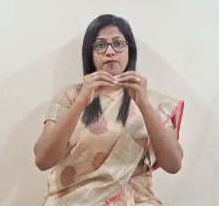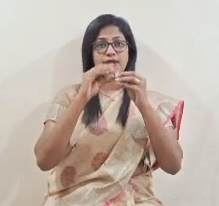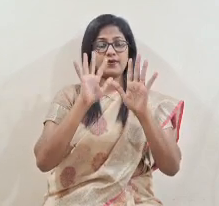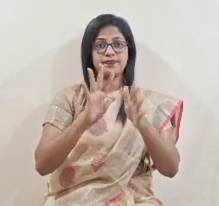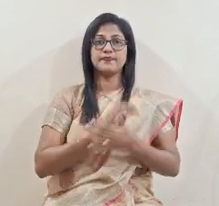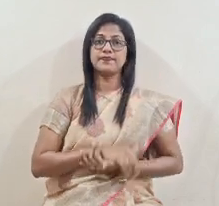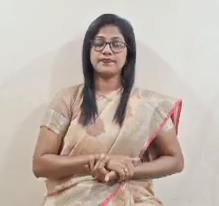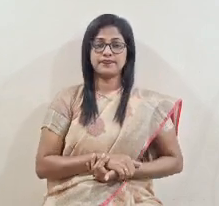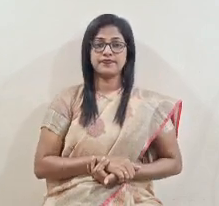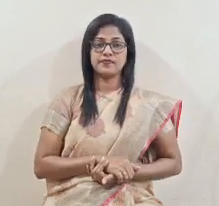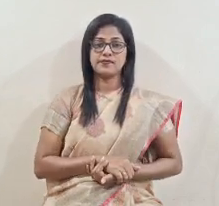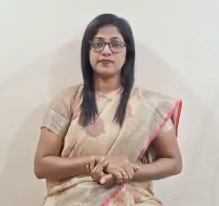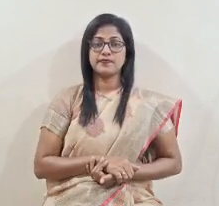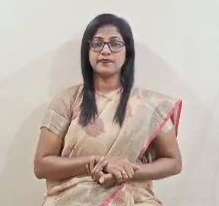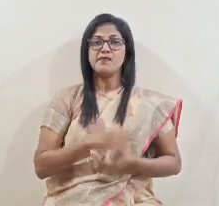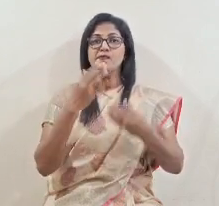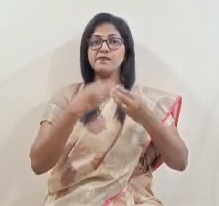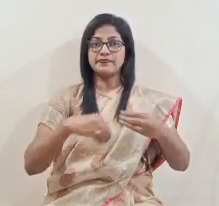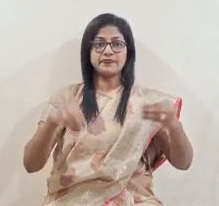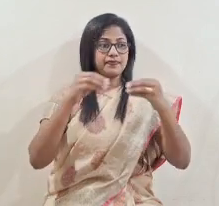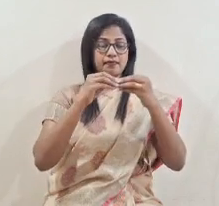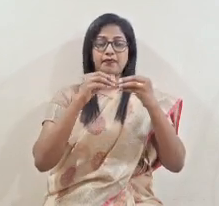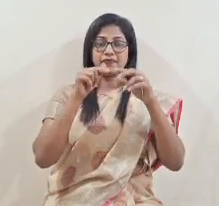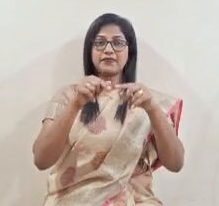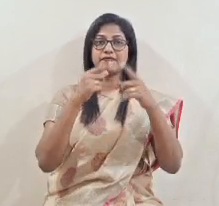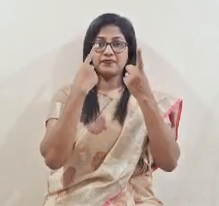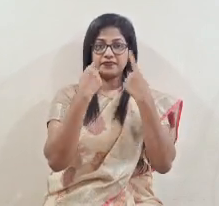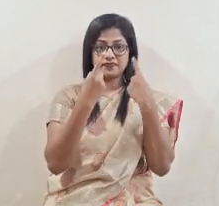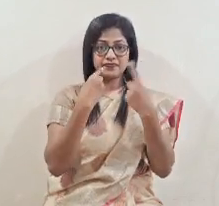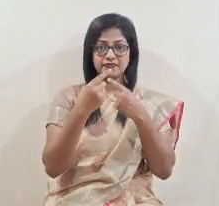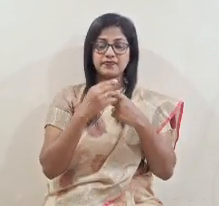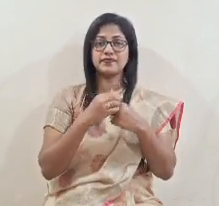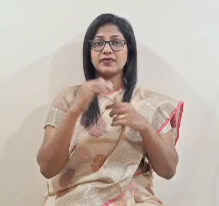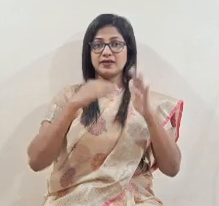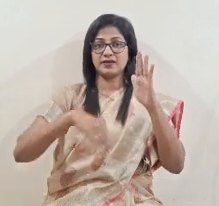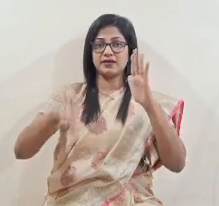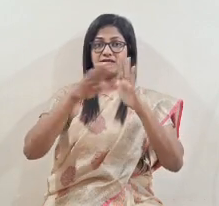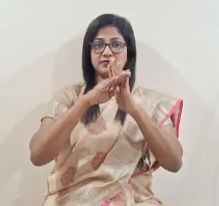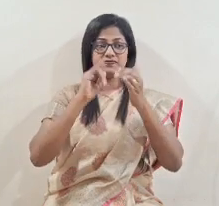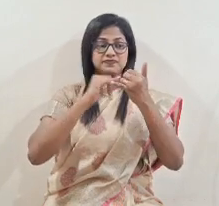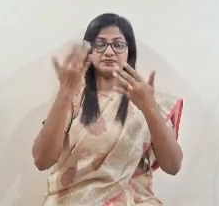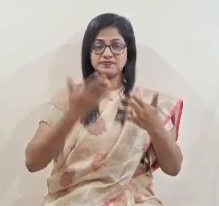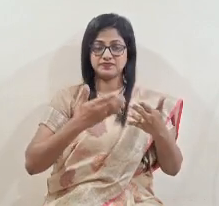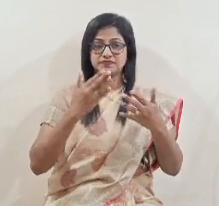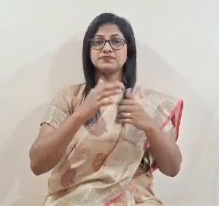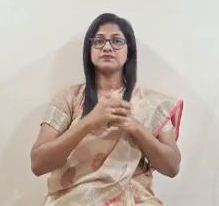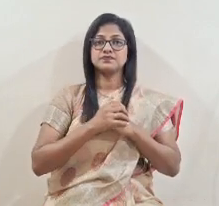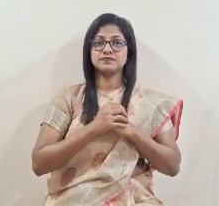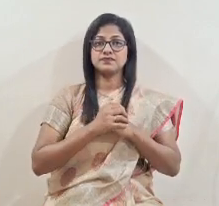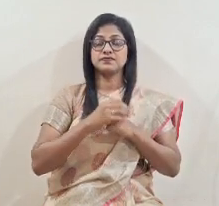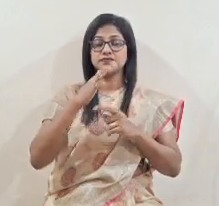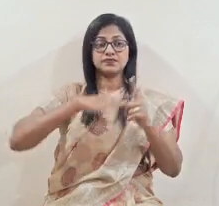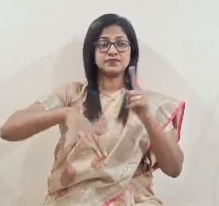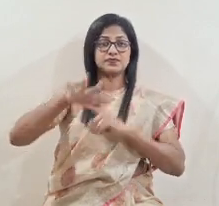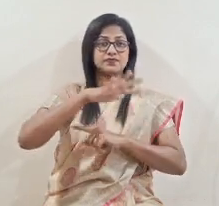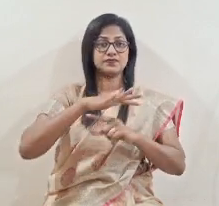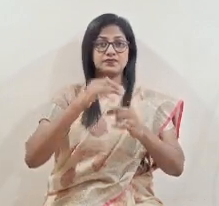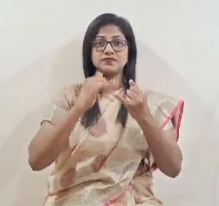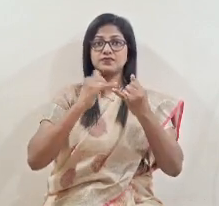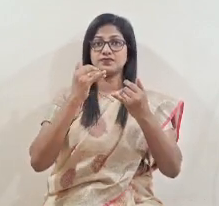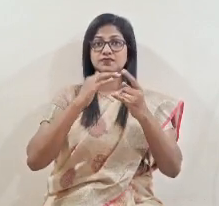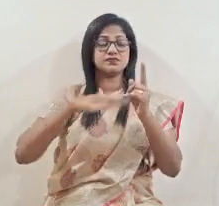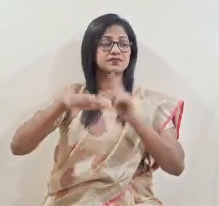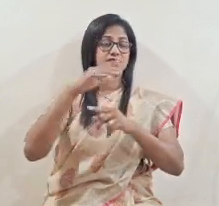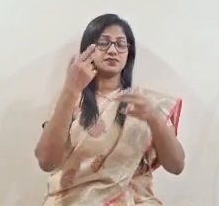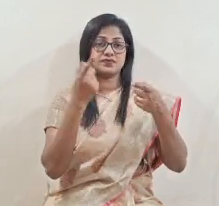Mumbai. To further analyze on the level of service concept, first we need to understand the current scenario of the